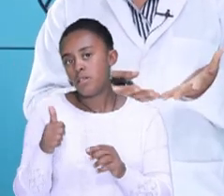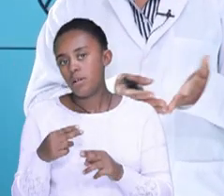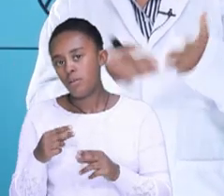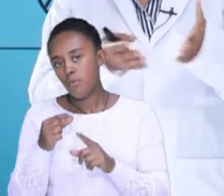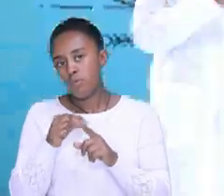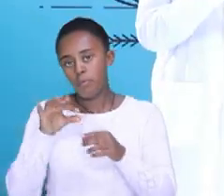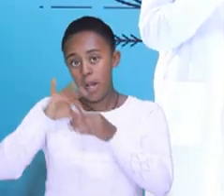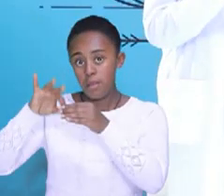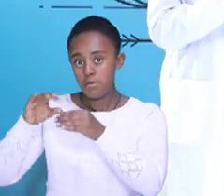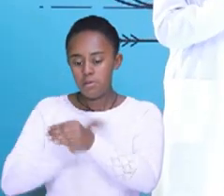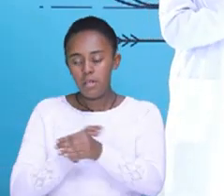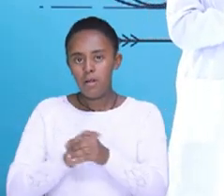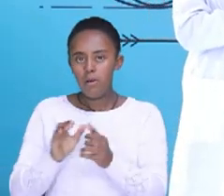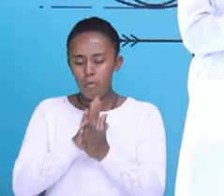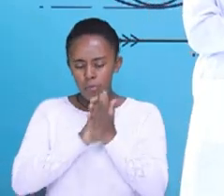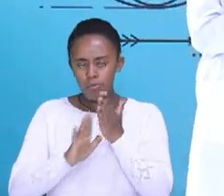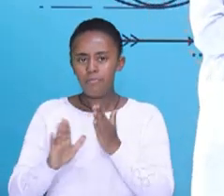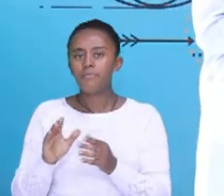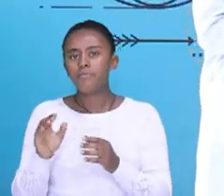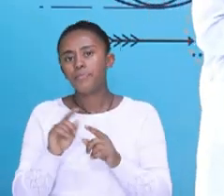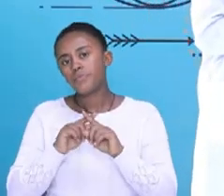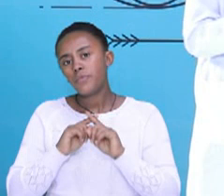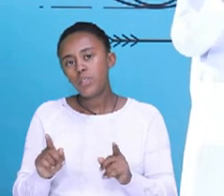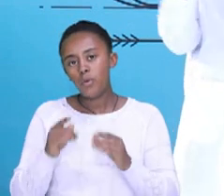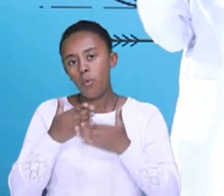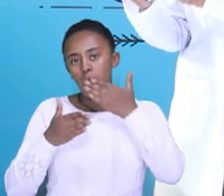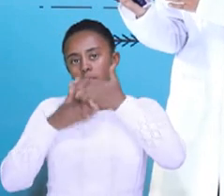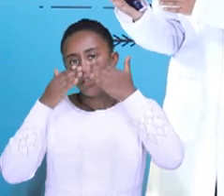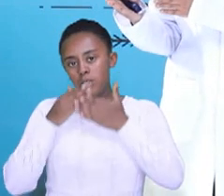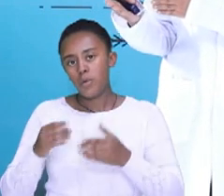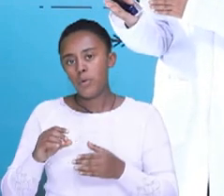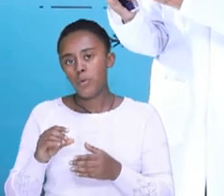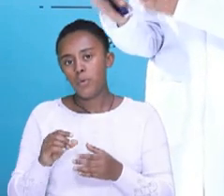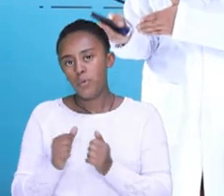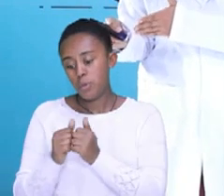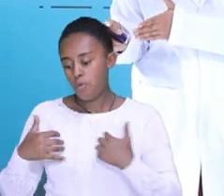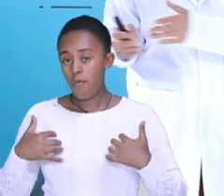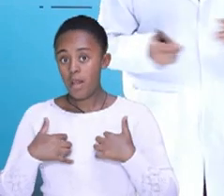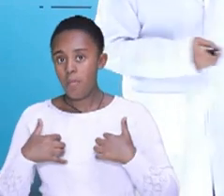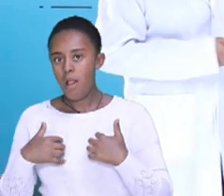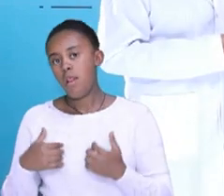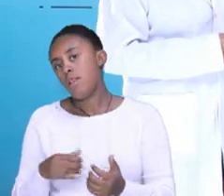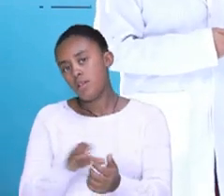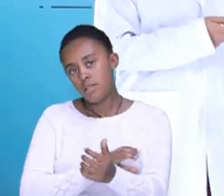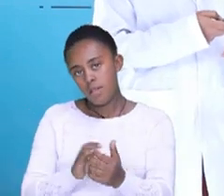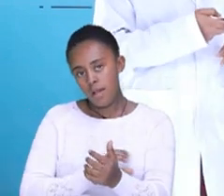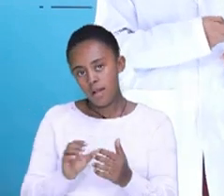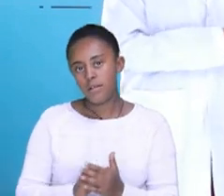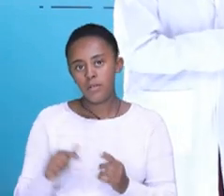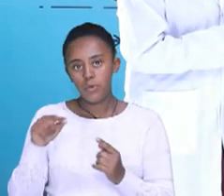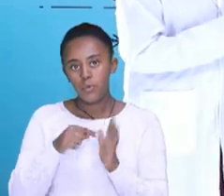take plant cell, they have completely different structural organization with that of animal cell. This is